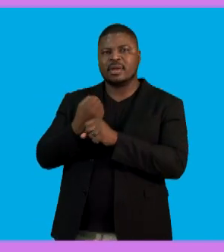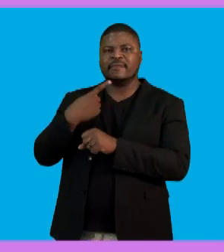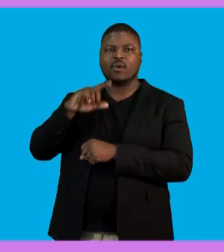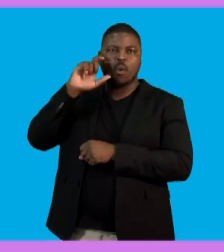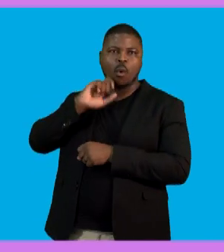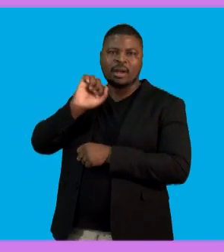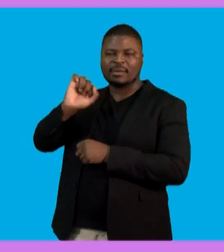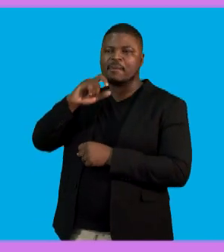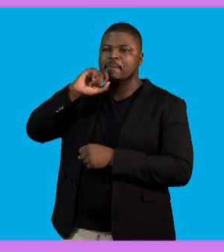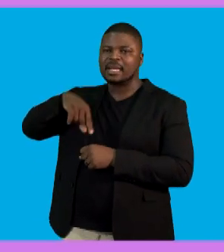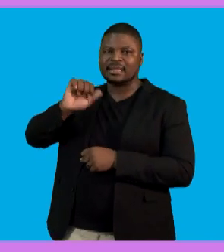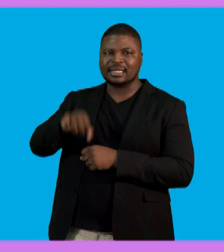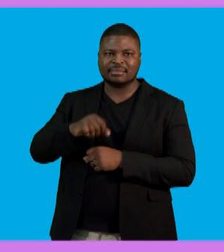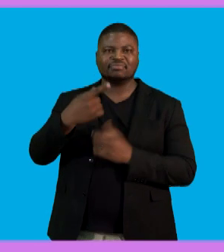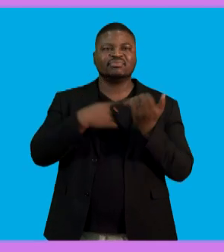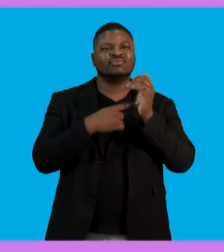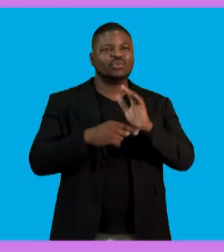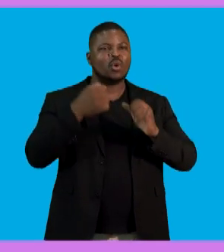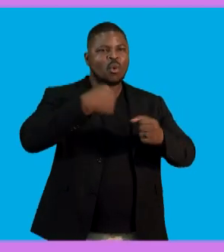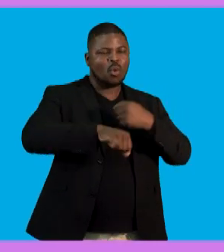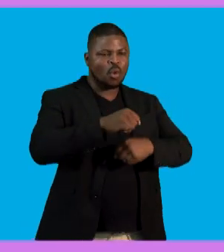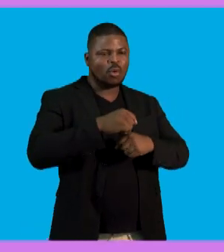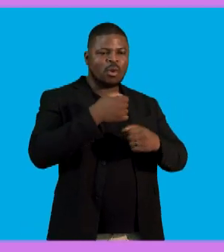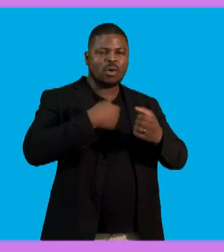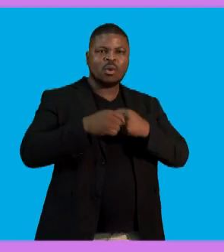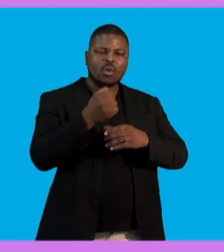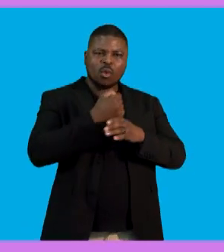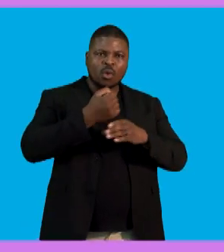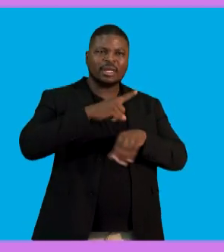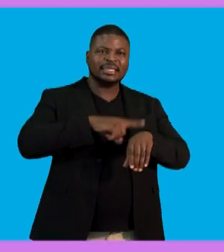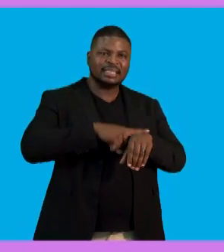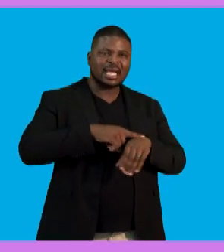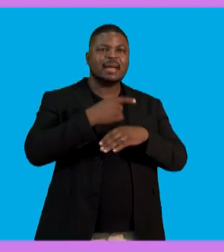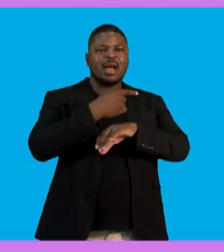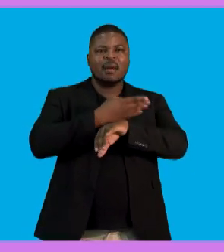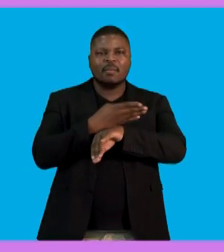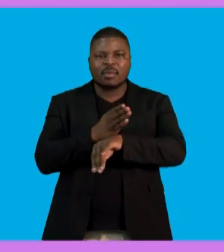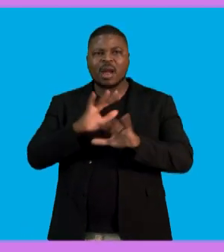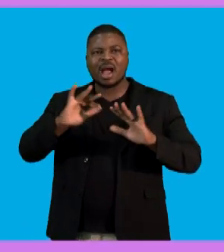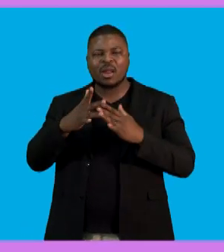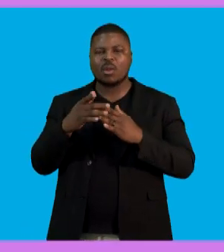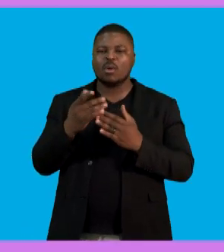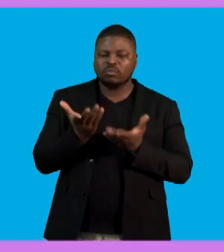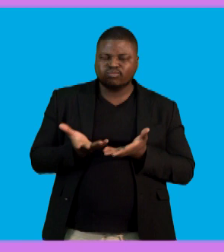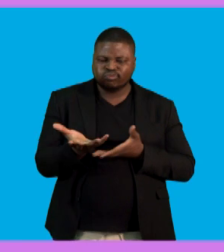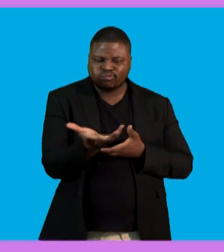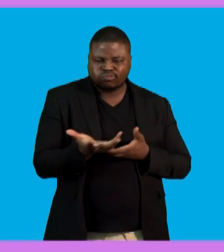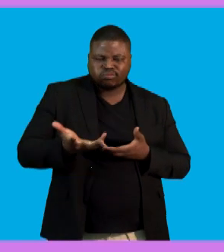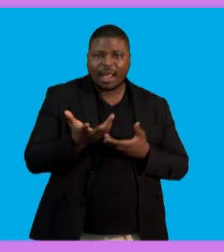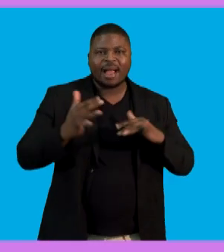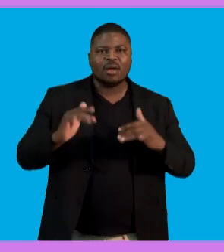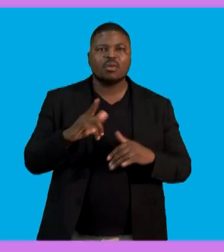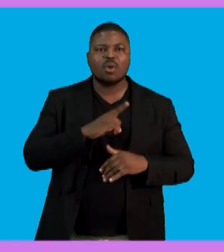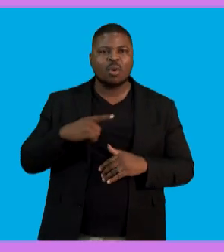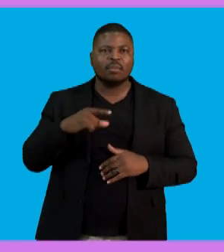given a recipe there. We're given the cooking time, the preparation time, and the temperature at which should be baked. And then we are also given that this is